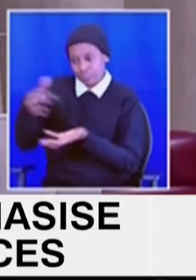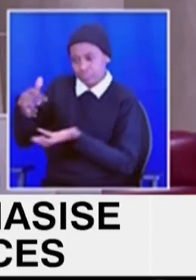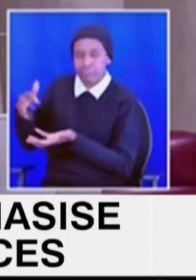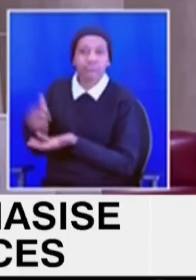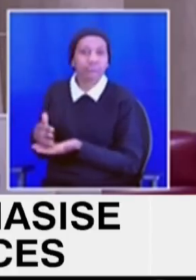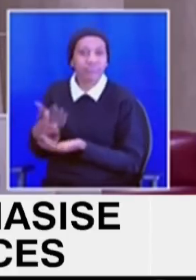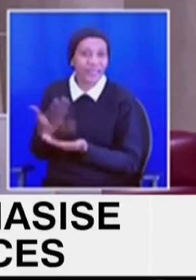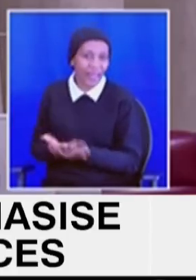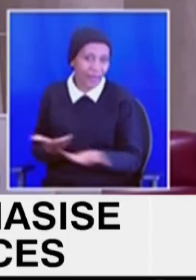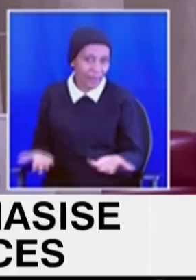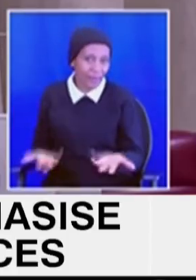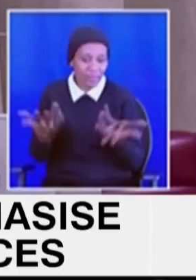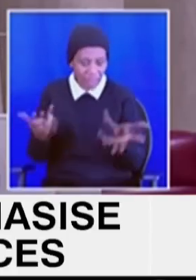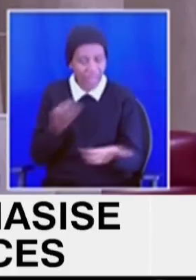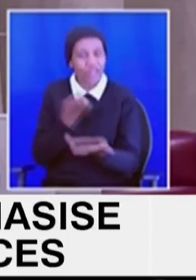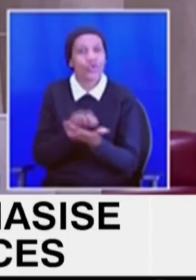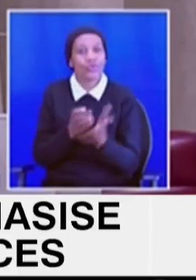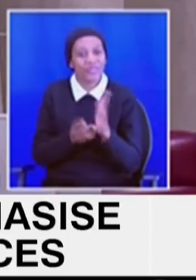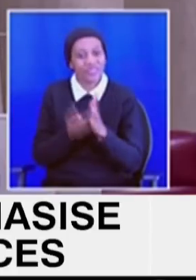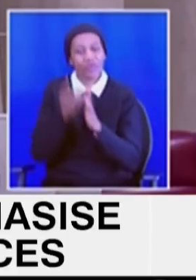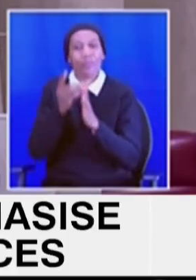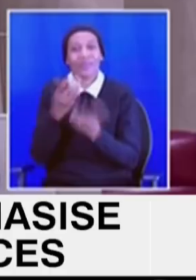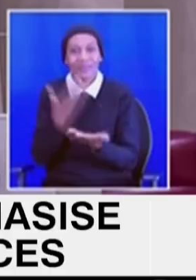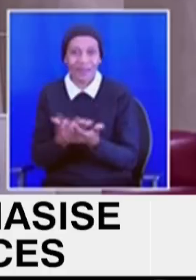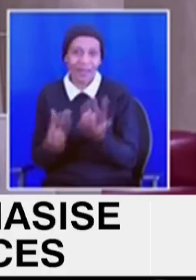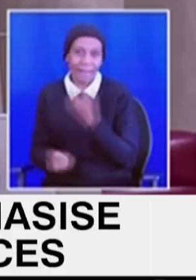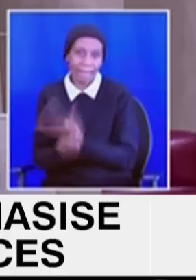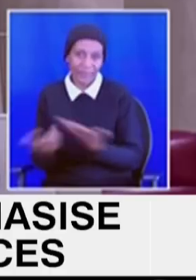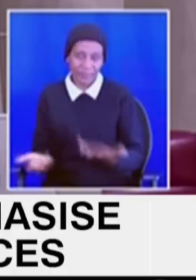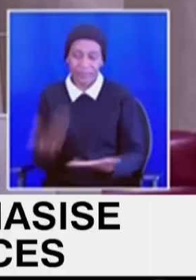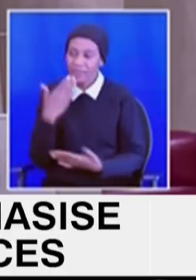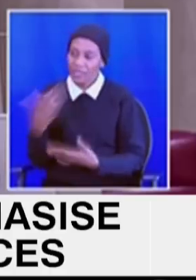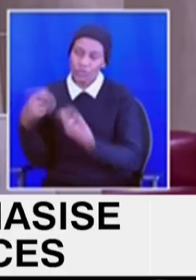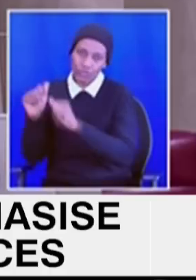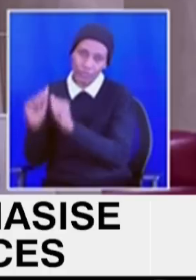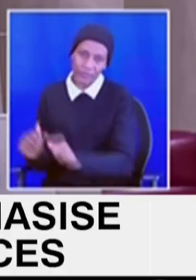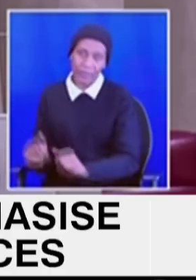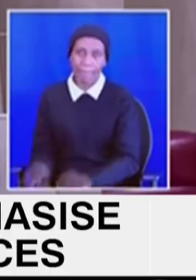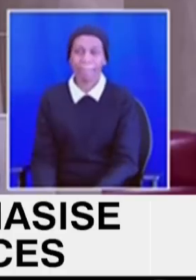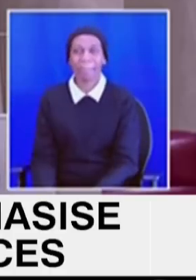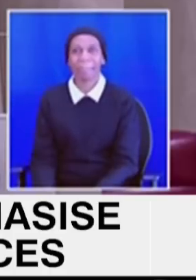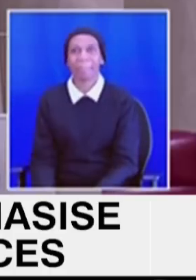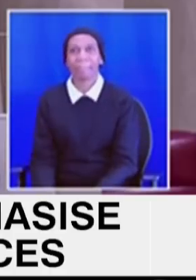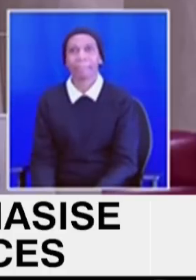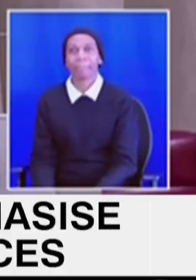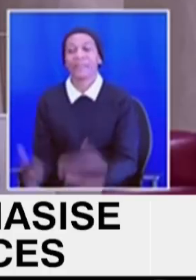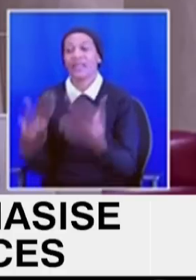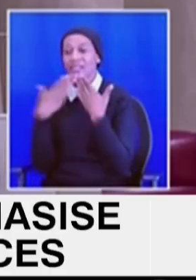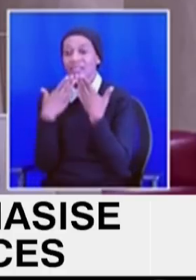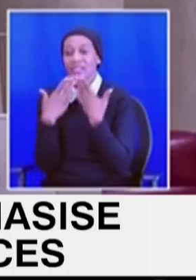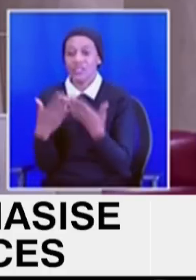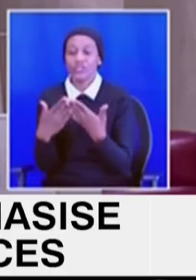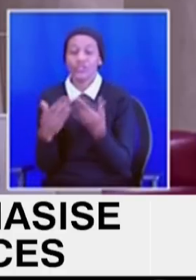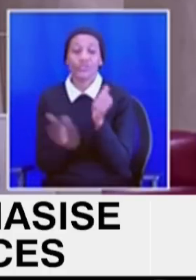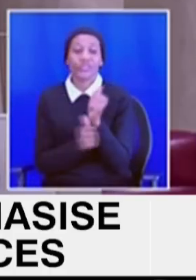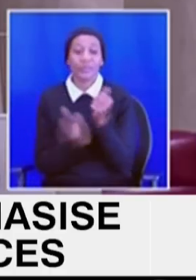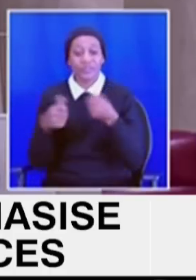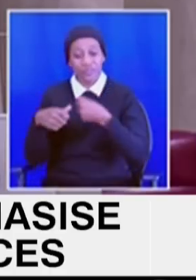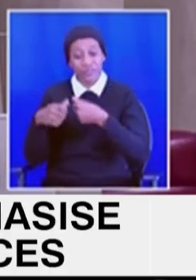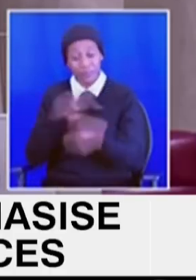and economic development. I thank you, Chairperson. Thank you very much, Deputy